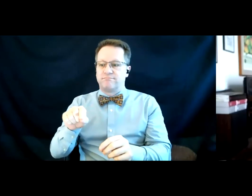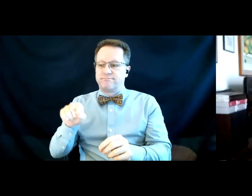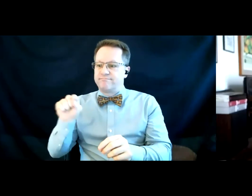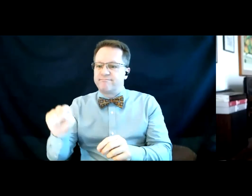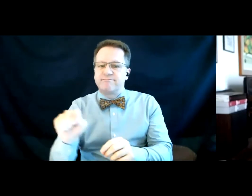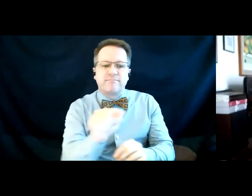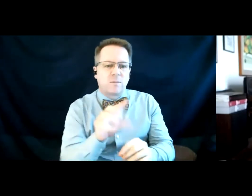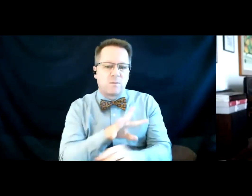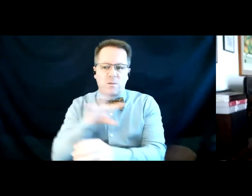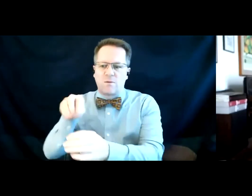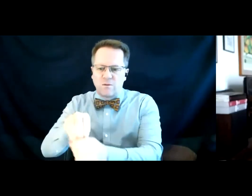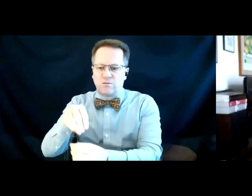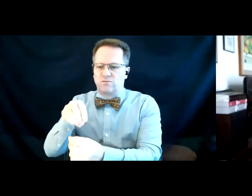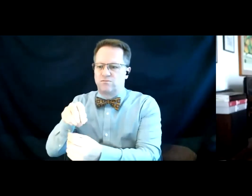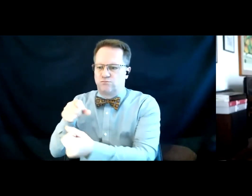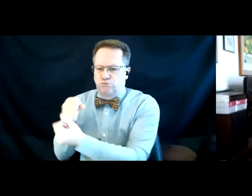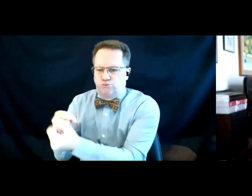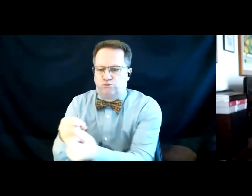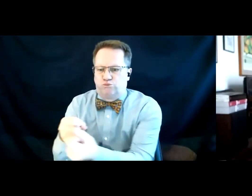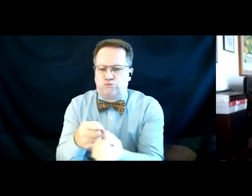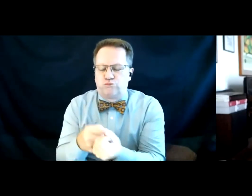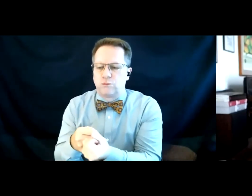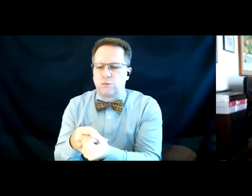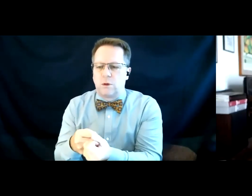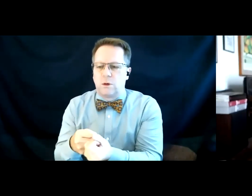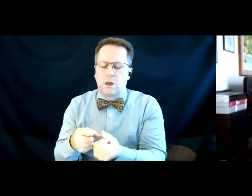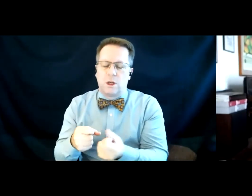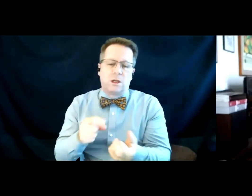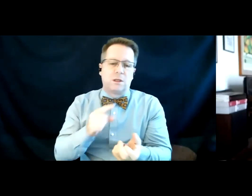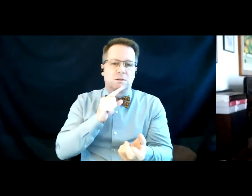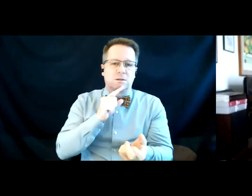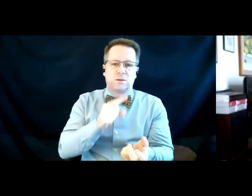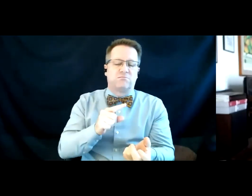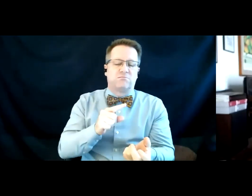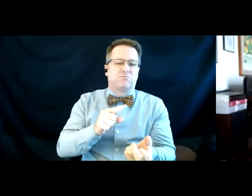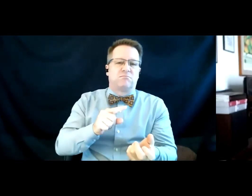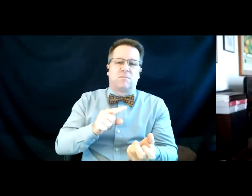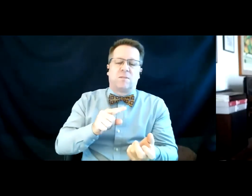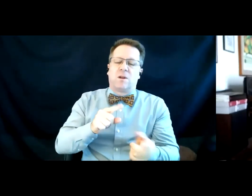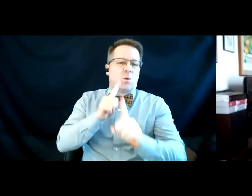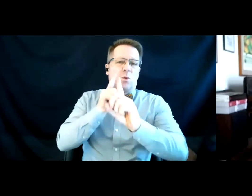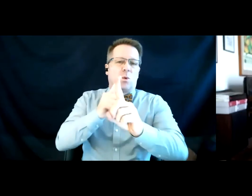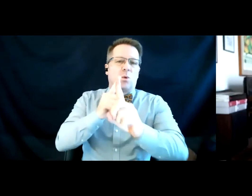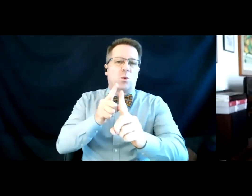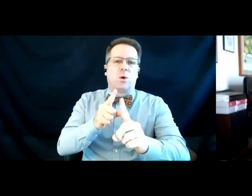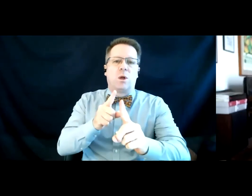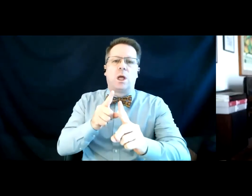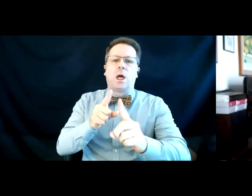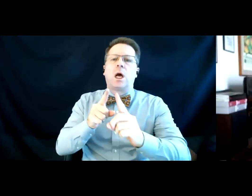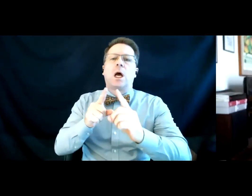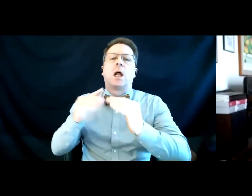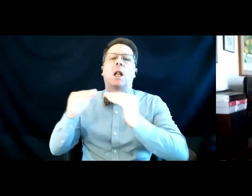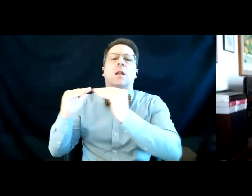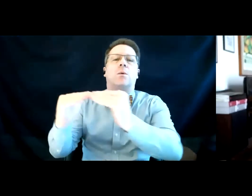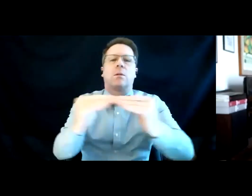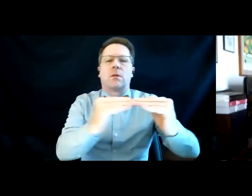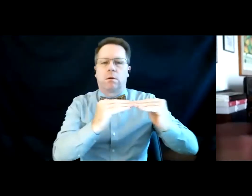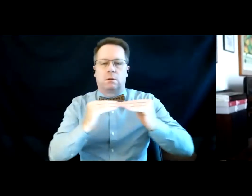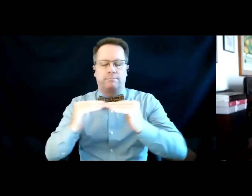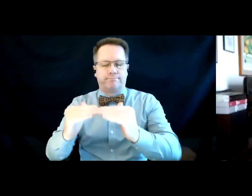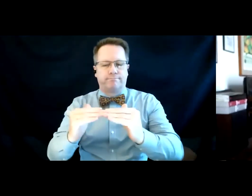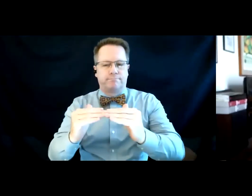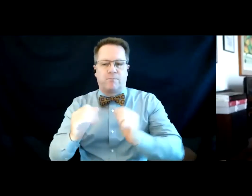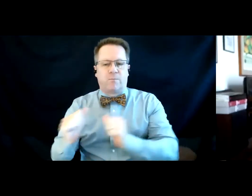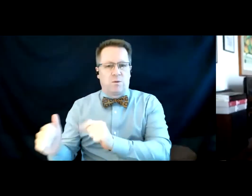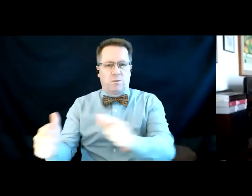our long-term strategies for justice and equality across our issue areas. President Trump has been